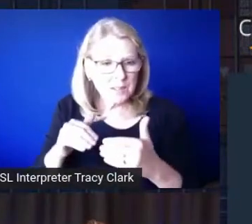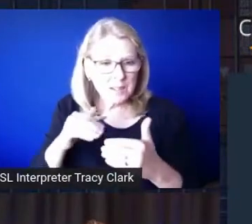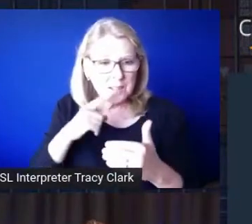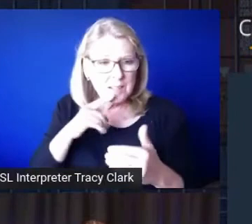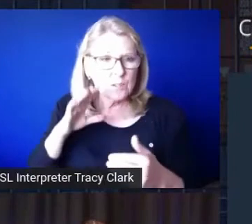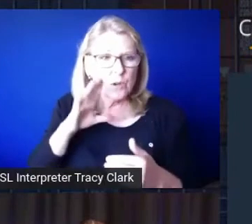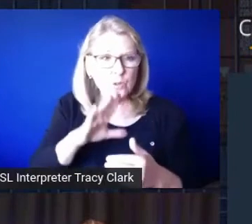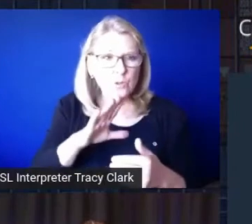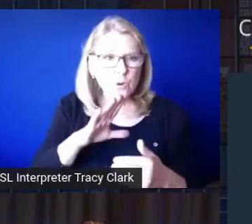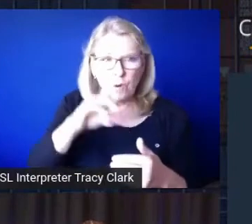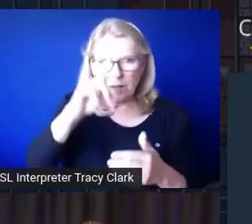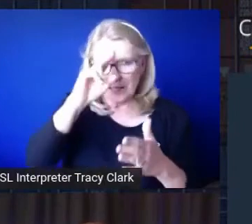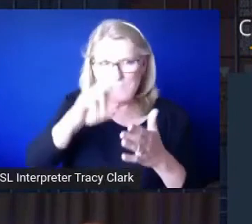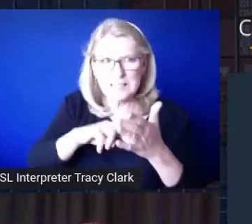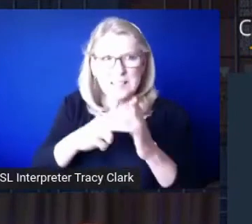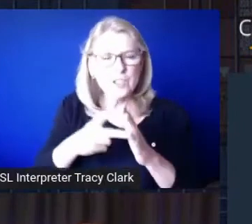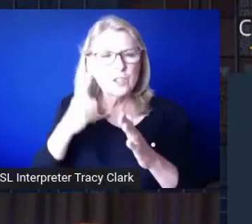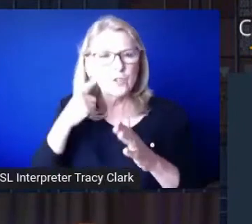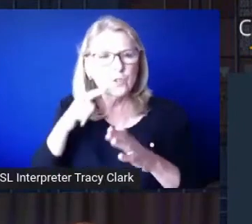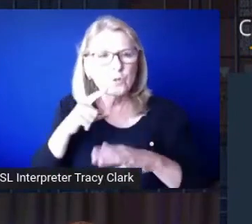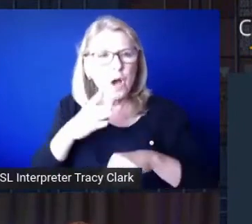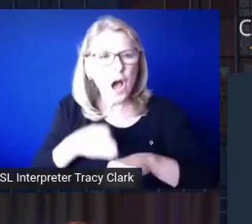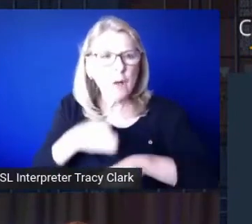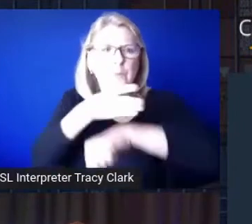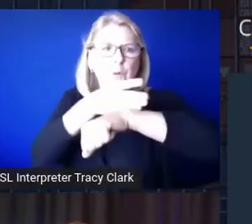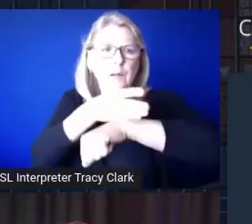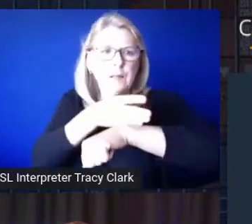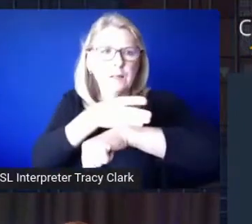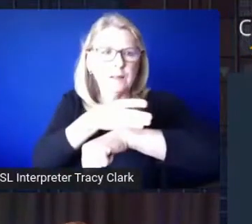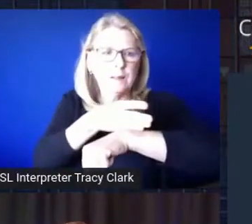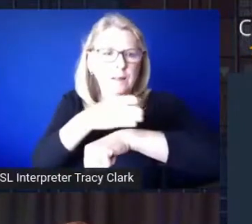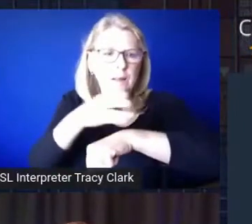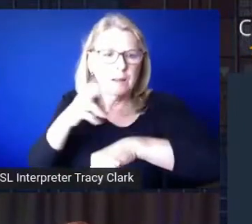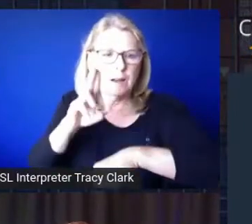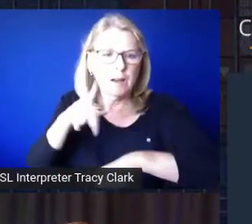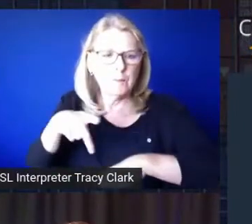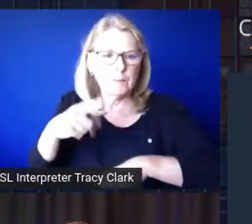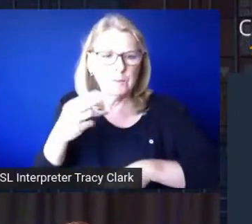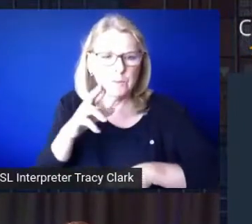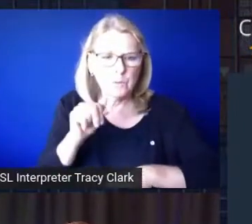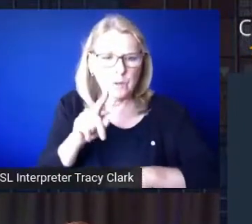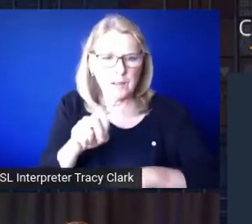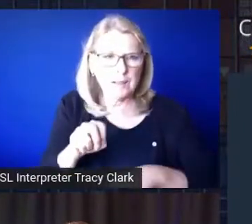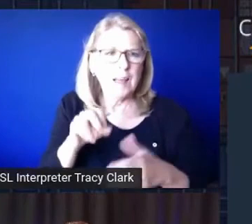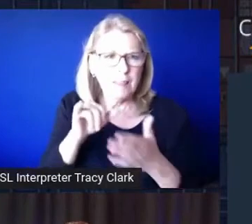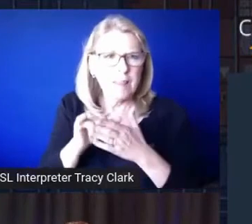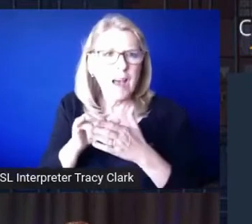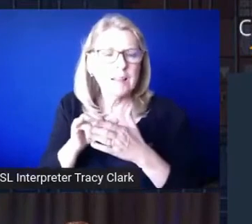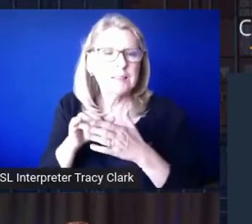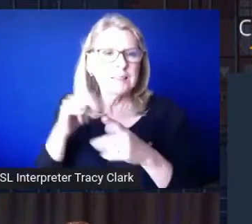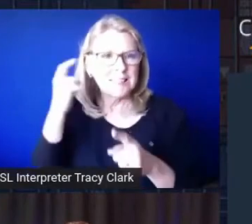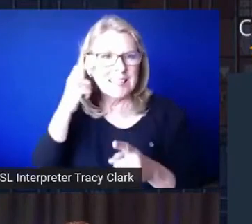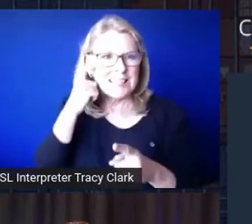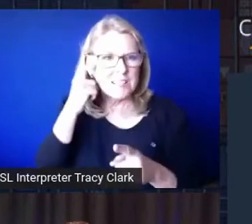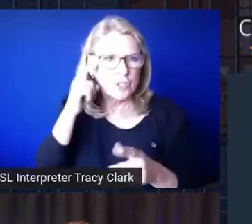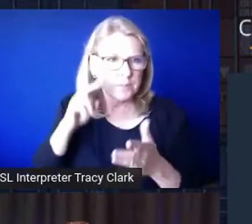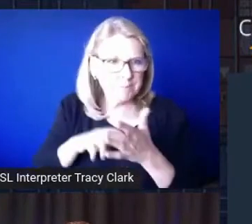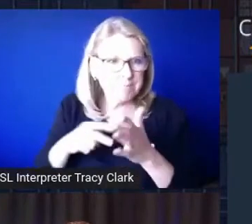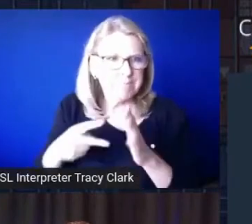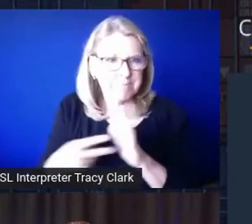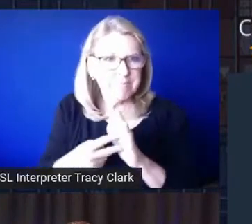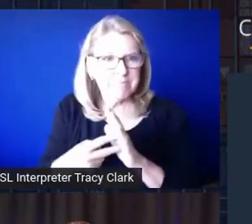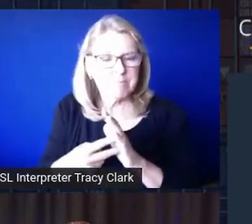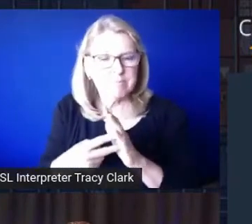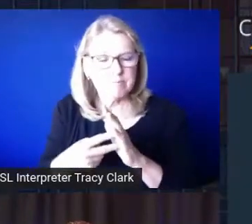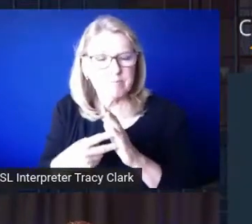next version per cluster. So that intention is manual, but also it gives a sense of security, because let's